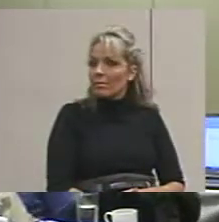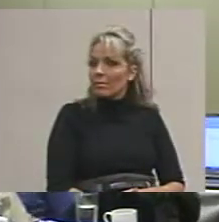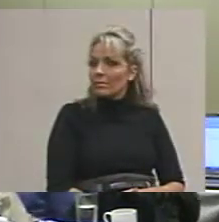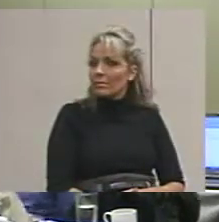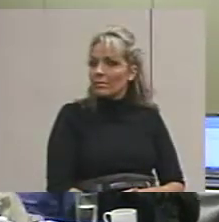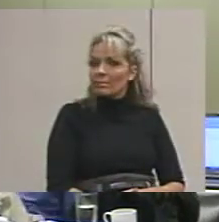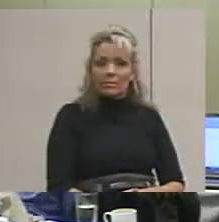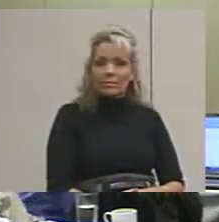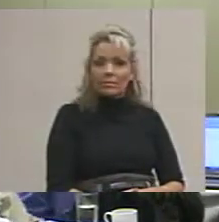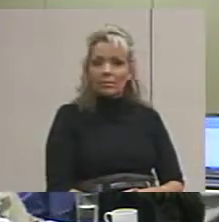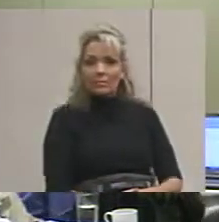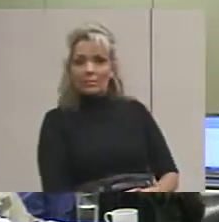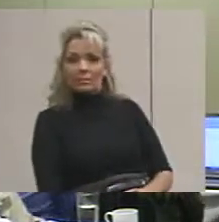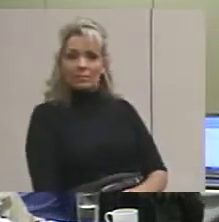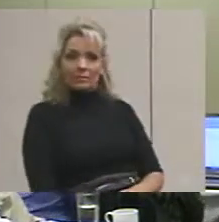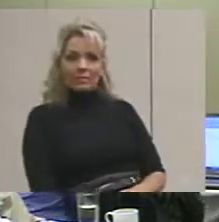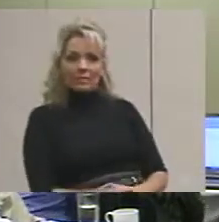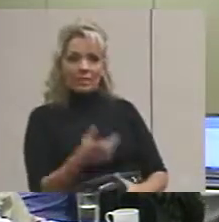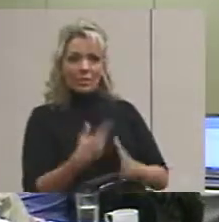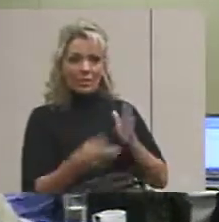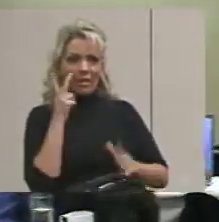You have to come up here.